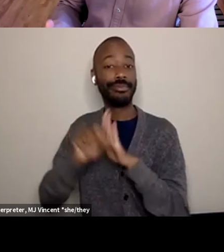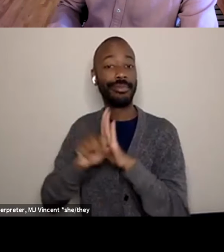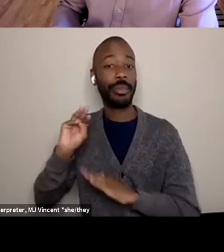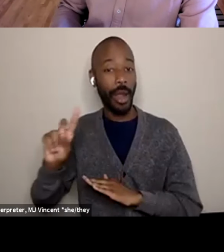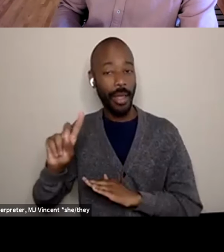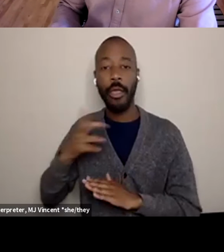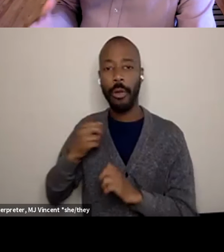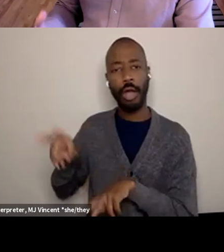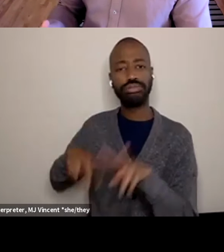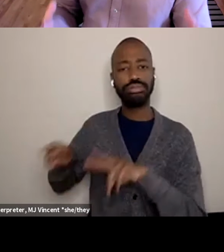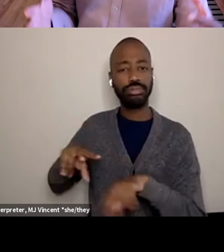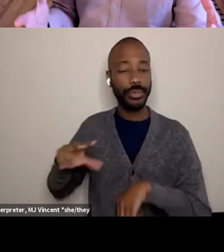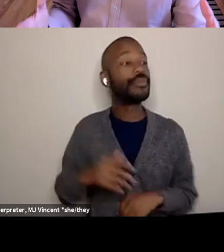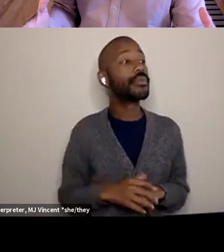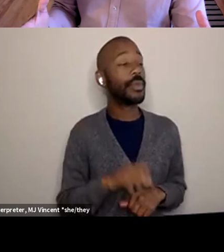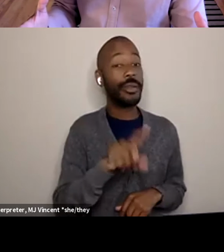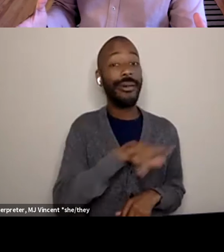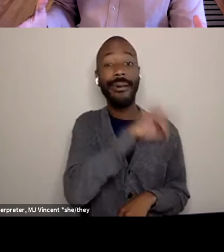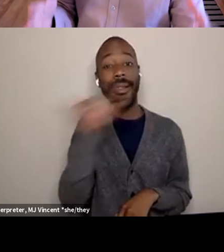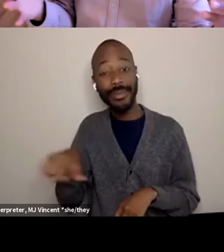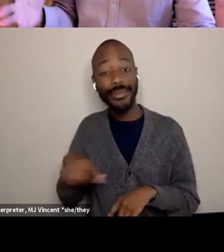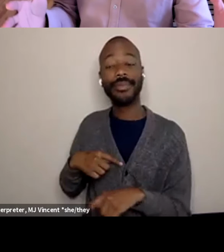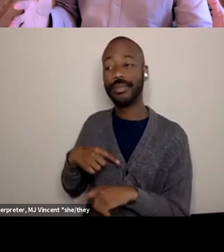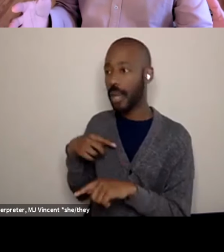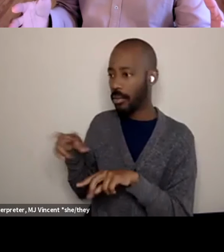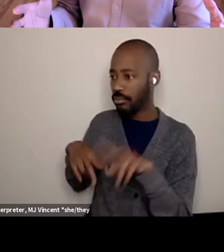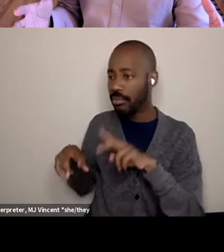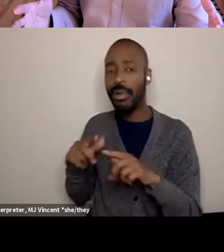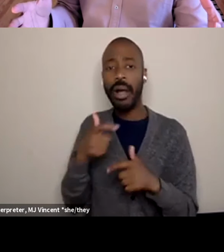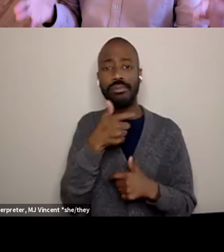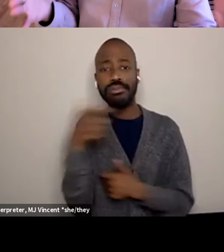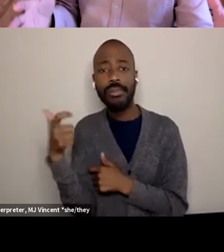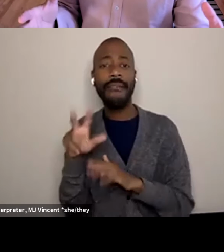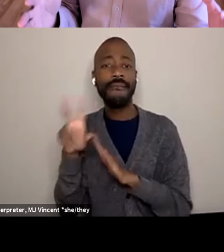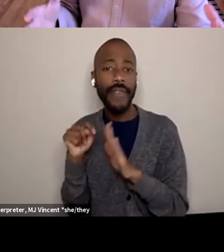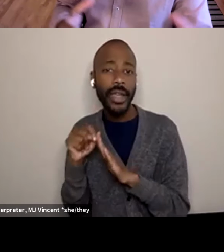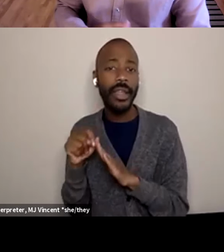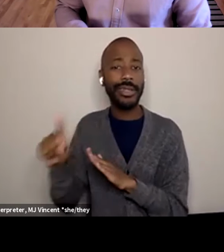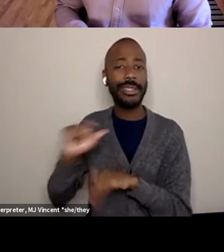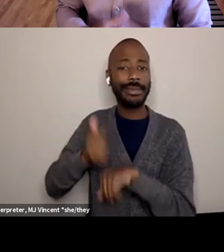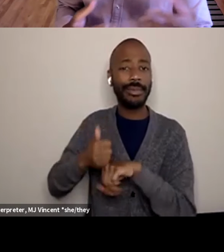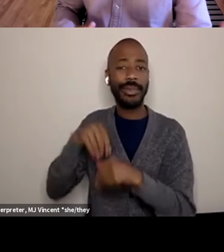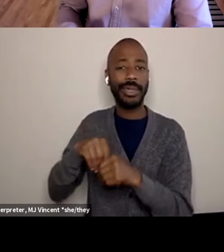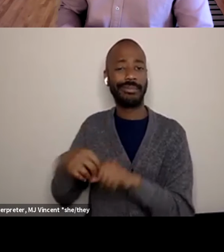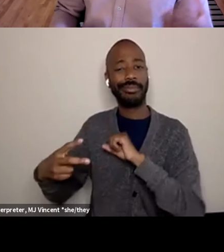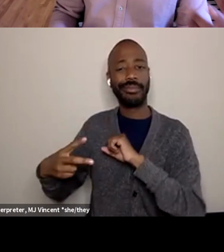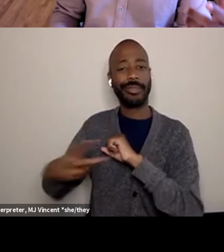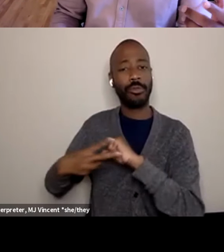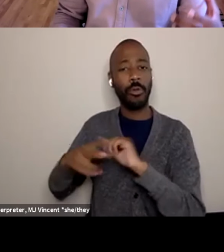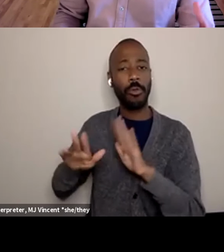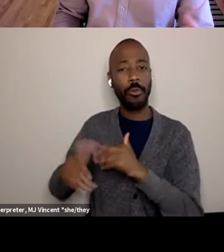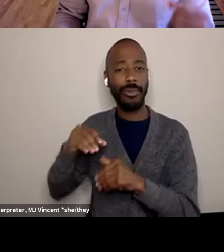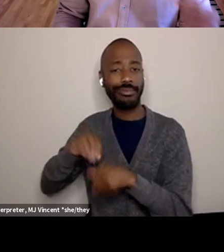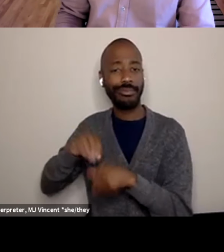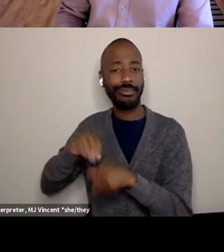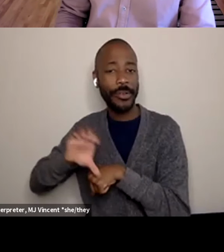watching these videos that she has set up in this kind of storage room in one of the storage rooms at her church. And I'm watching this video